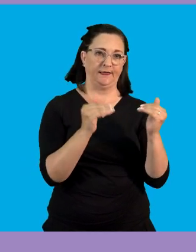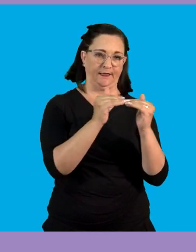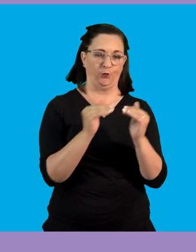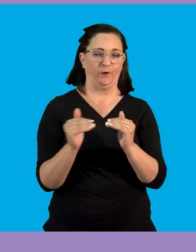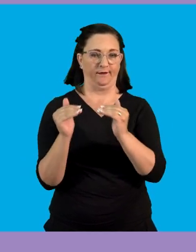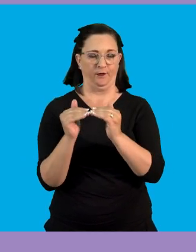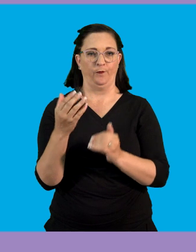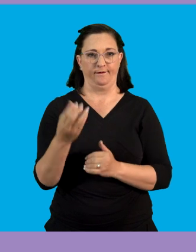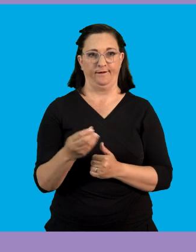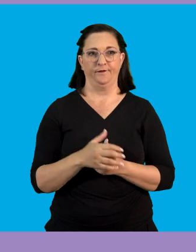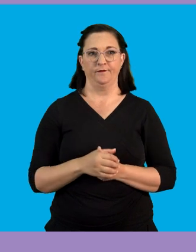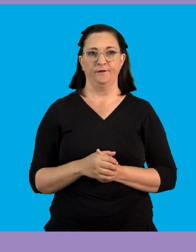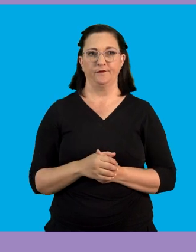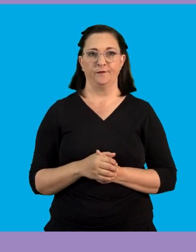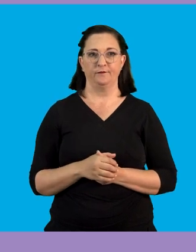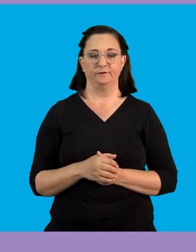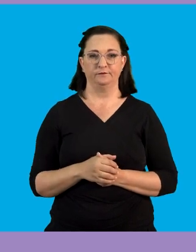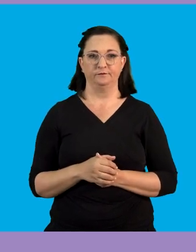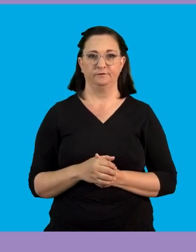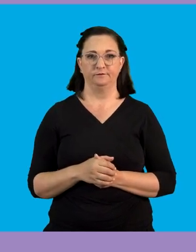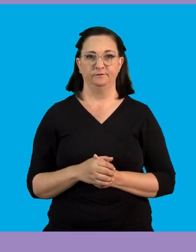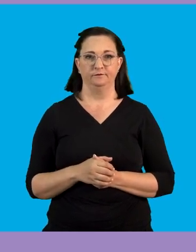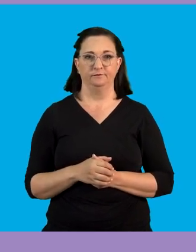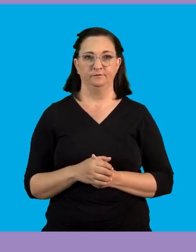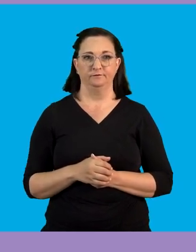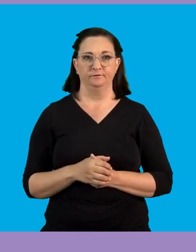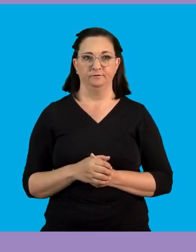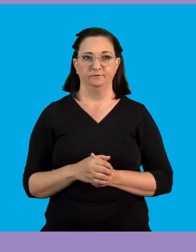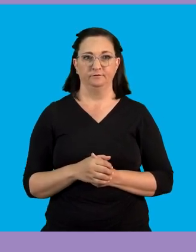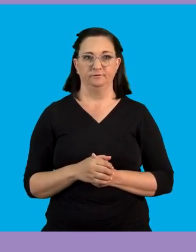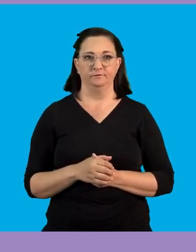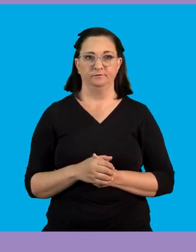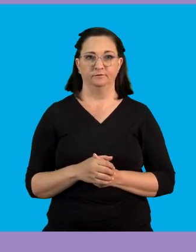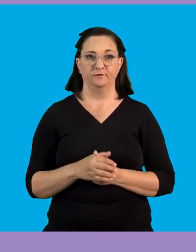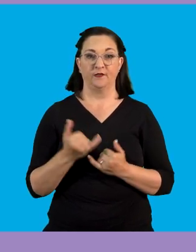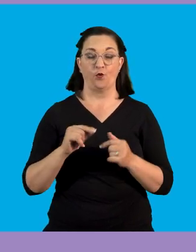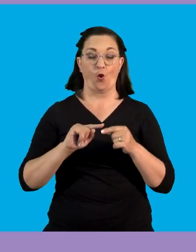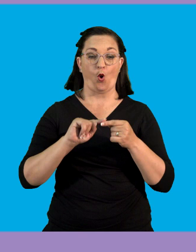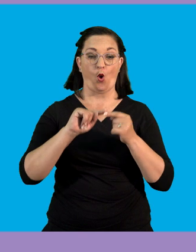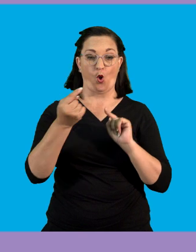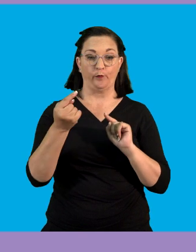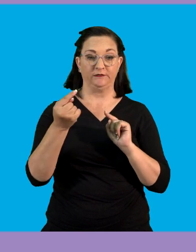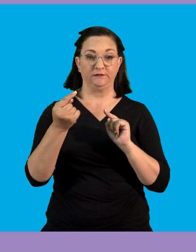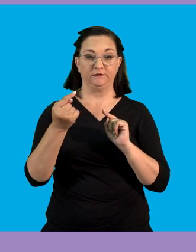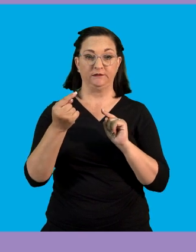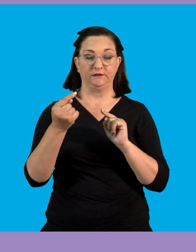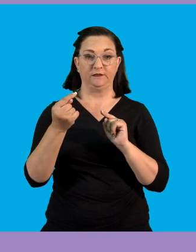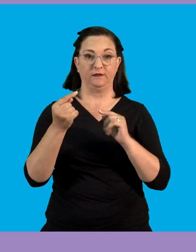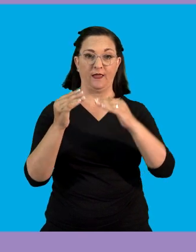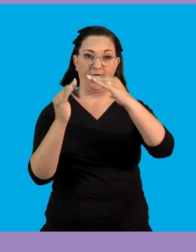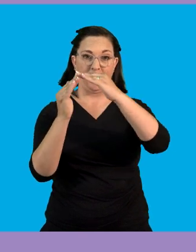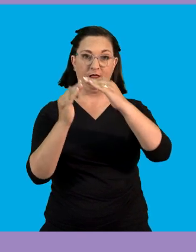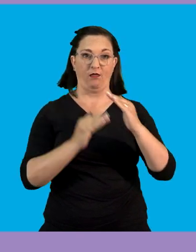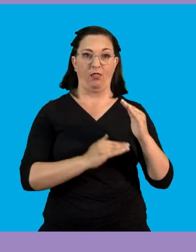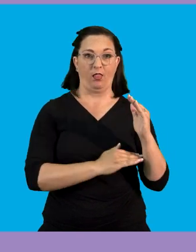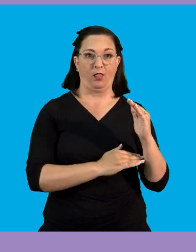there, and the bottom would have the next pair. And those sides are equal. Then one pair of opposite angles is